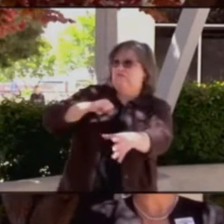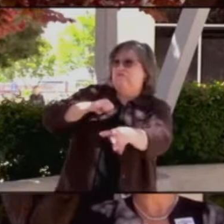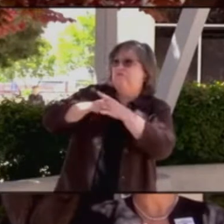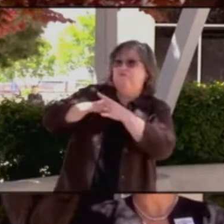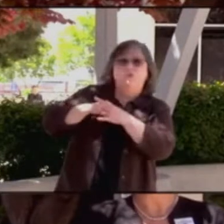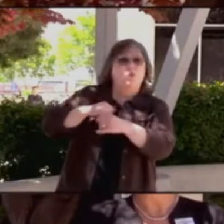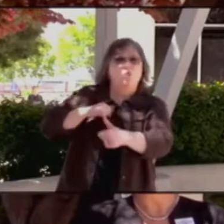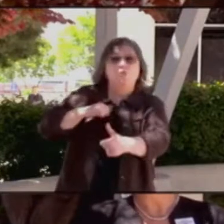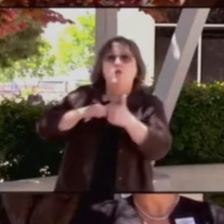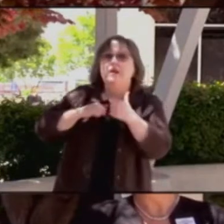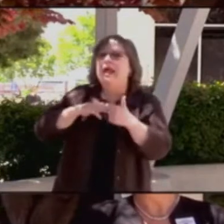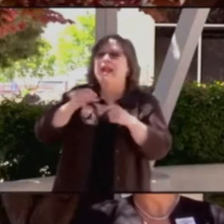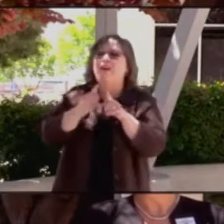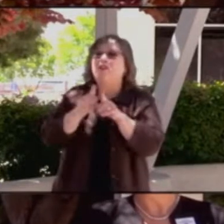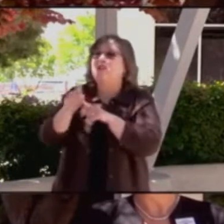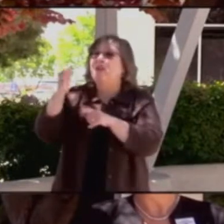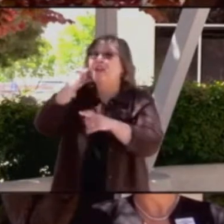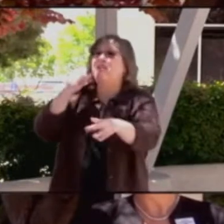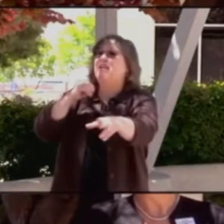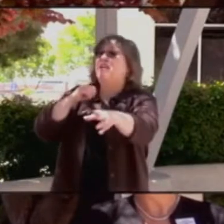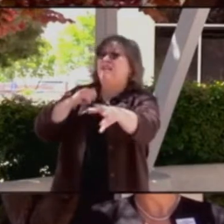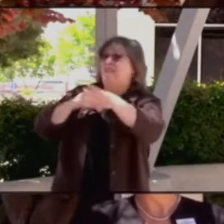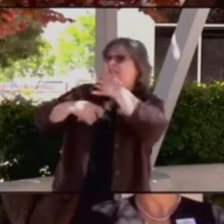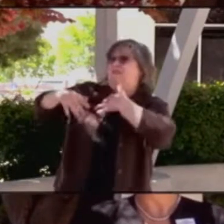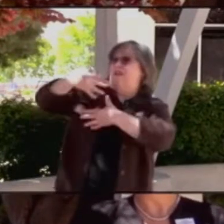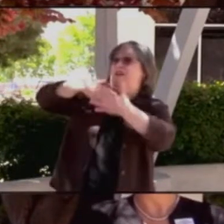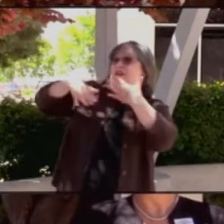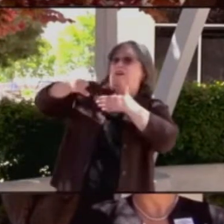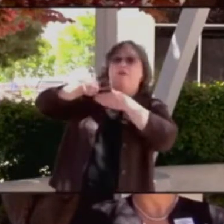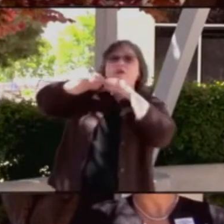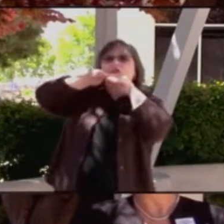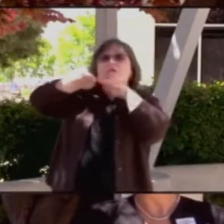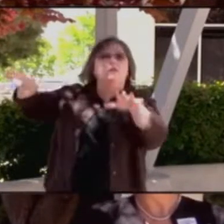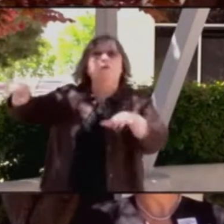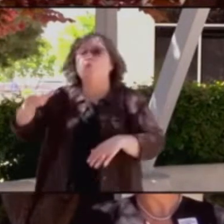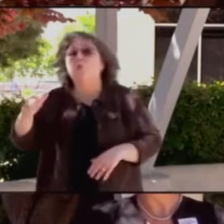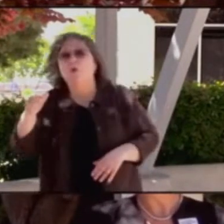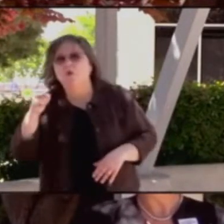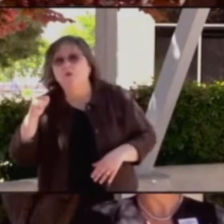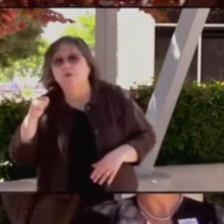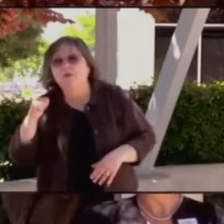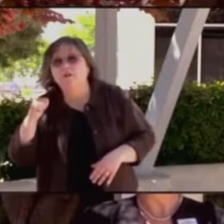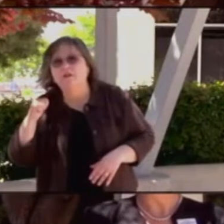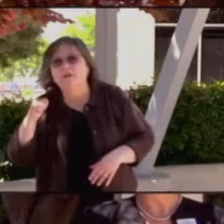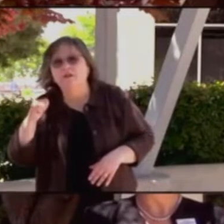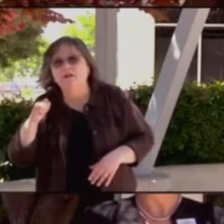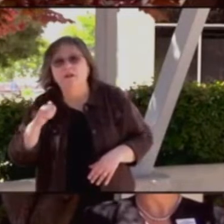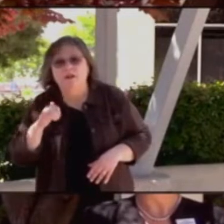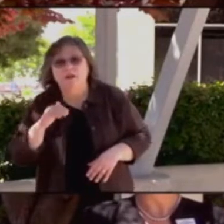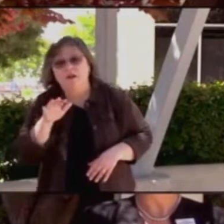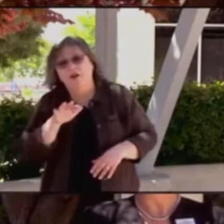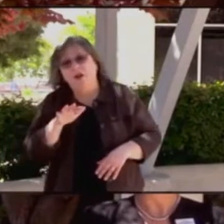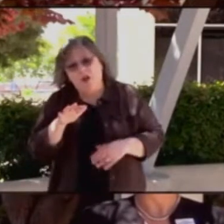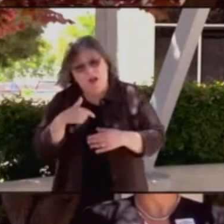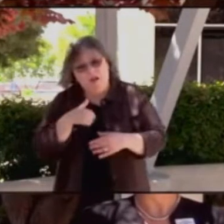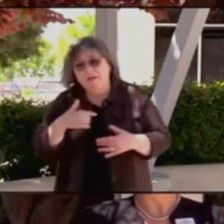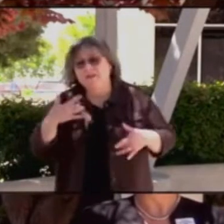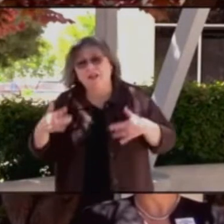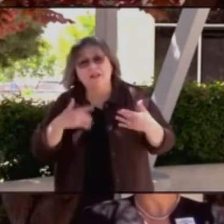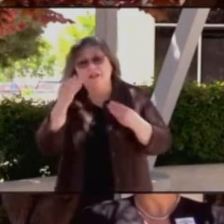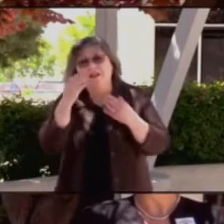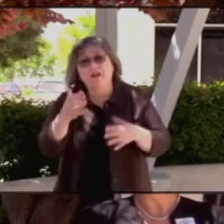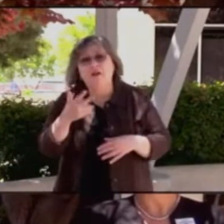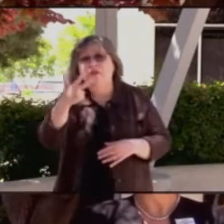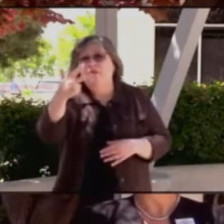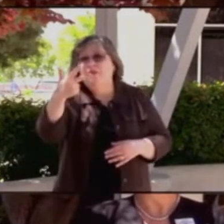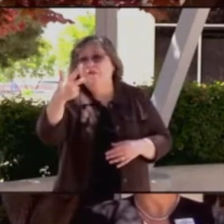as well. This is truly exciting news. And I'm also excited to say that more than three quarter of